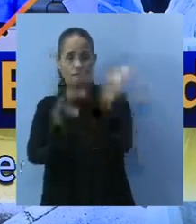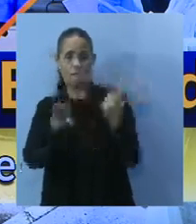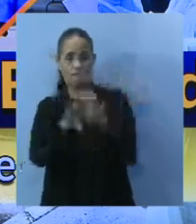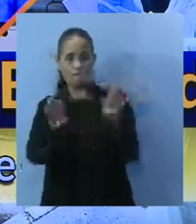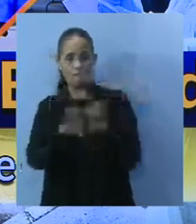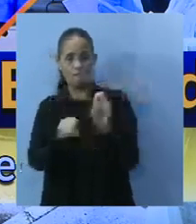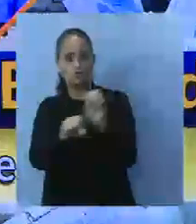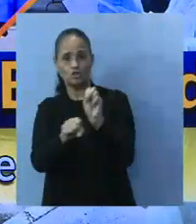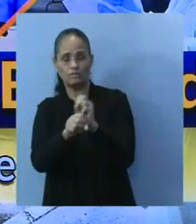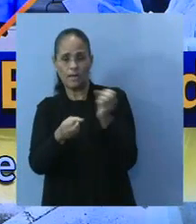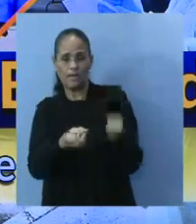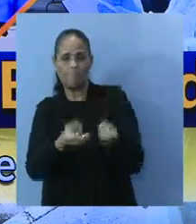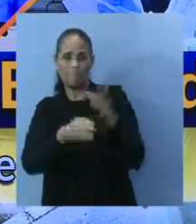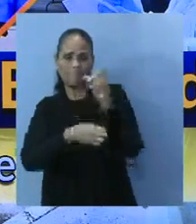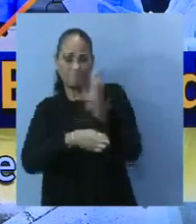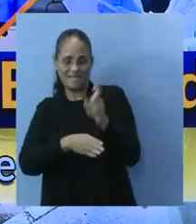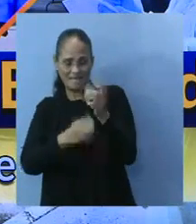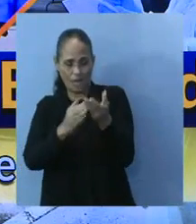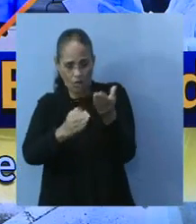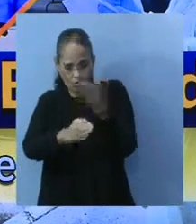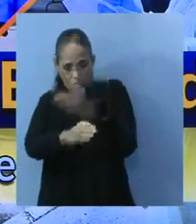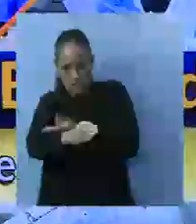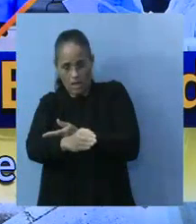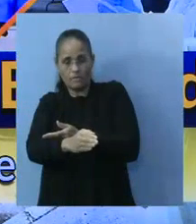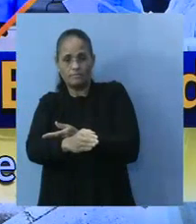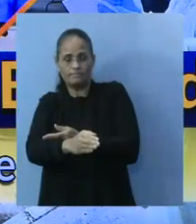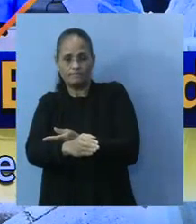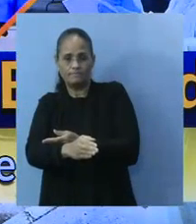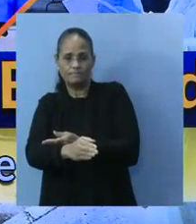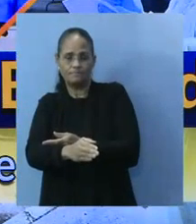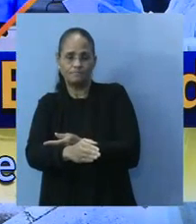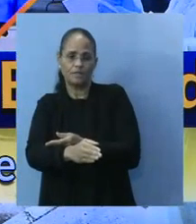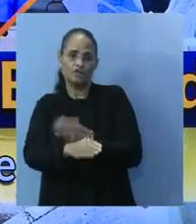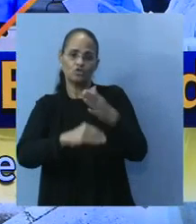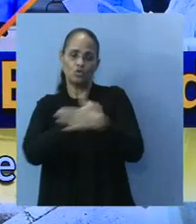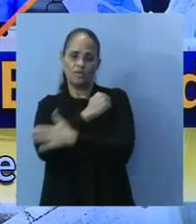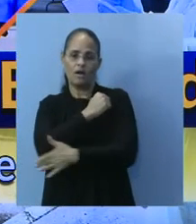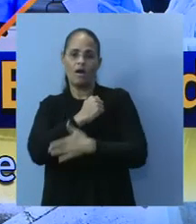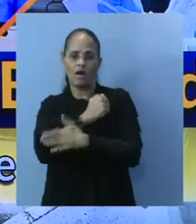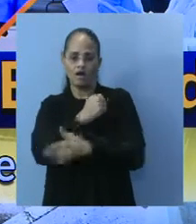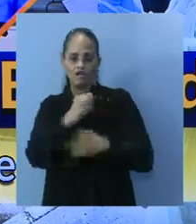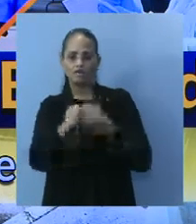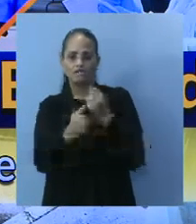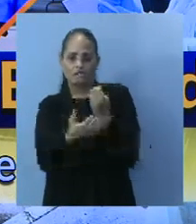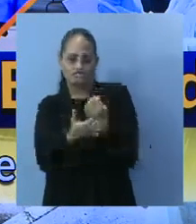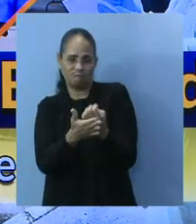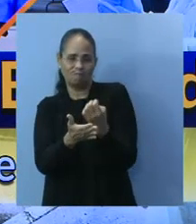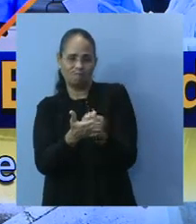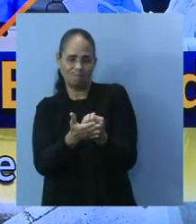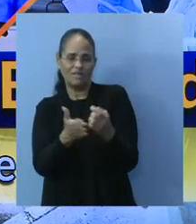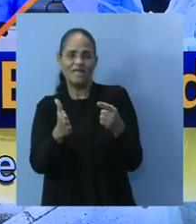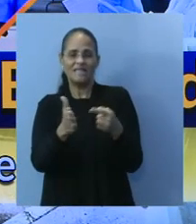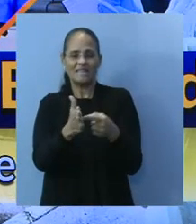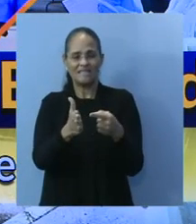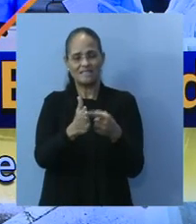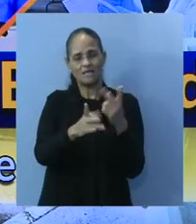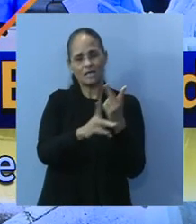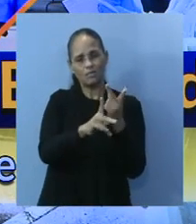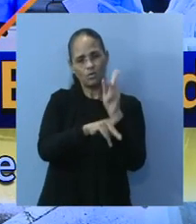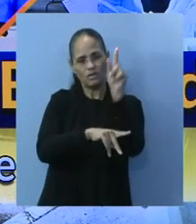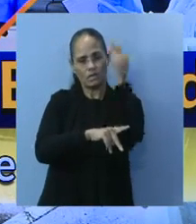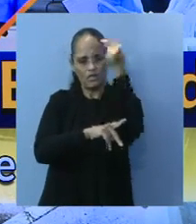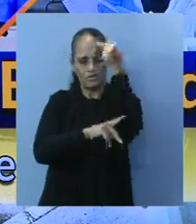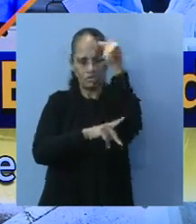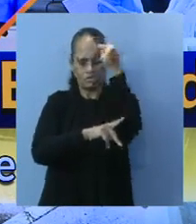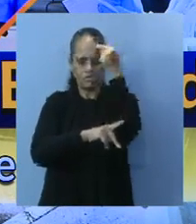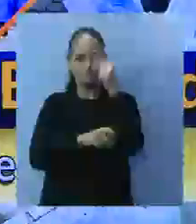provide much-needed upgrades and improvements to the island's infrastructure. This is in keeping with government's